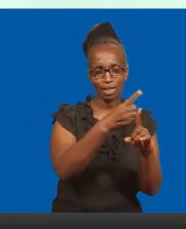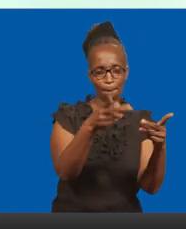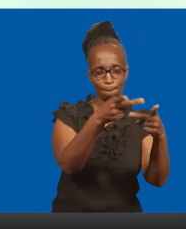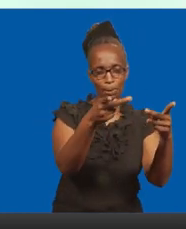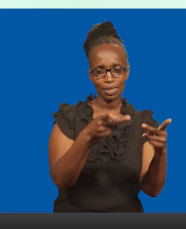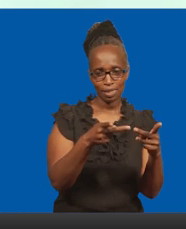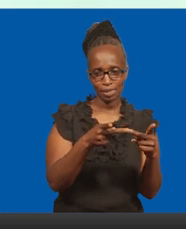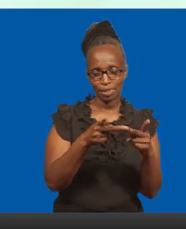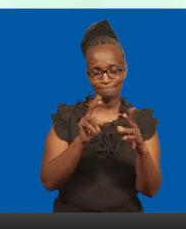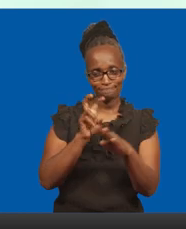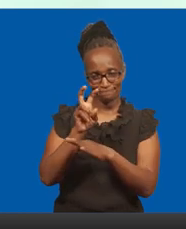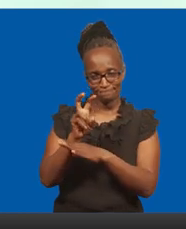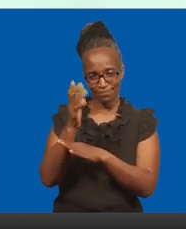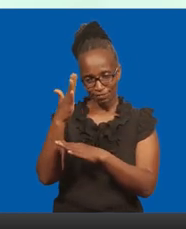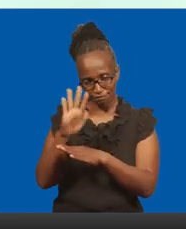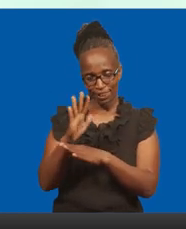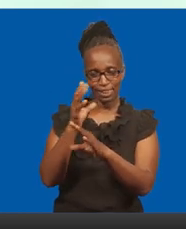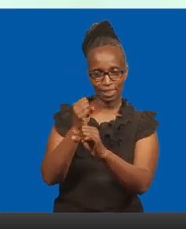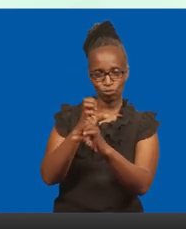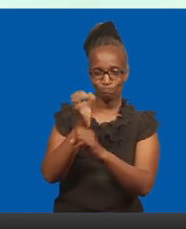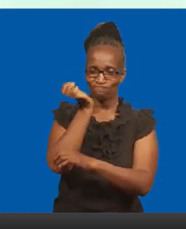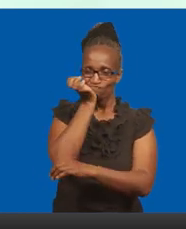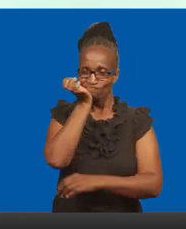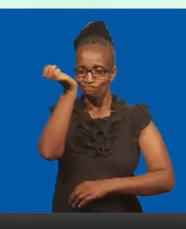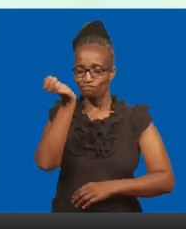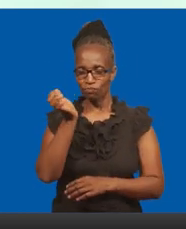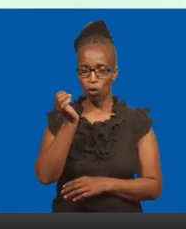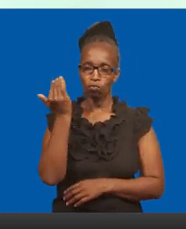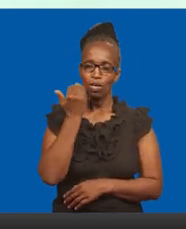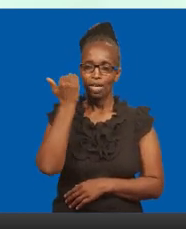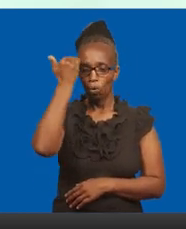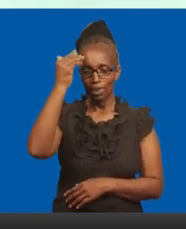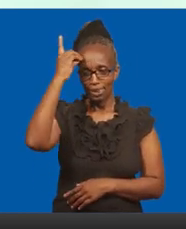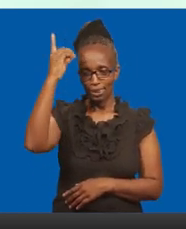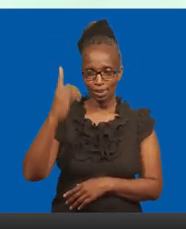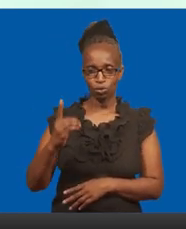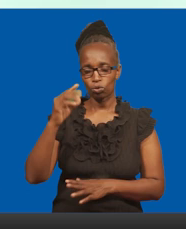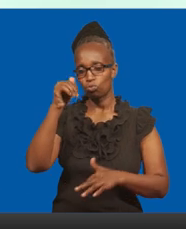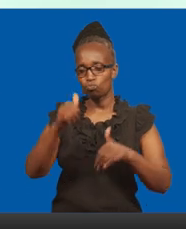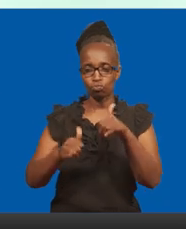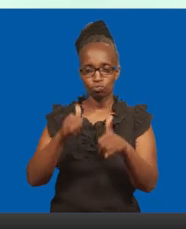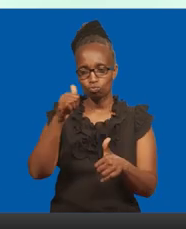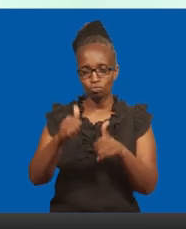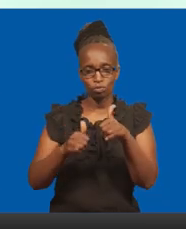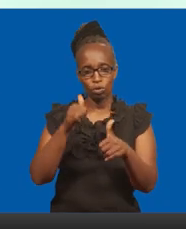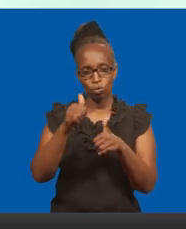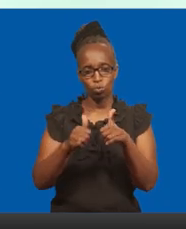quarters, we have seen total ignorance of this court decision, which has further